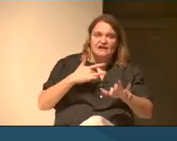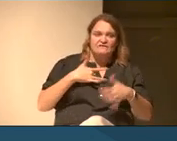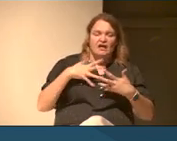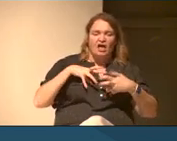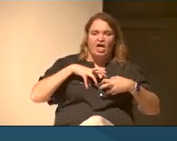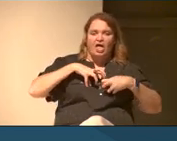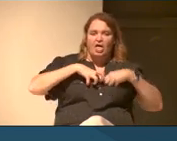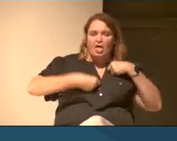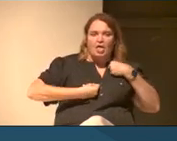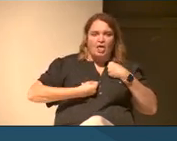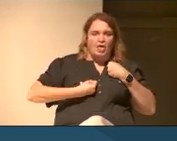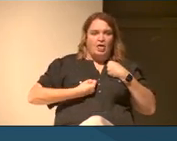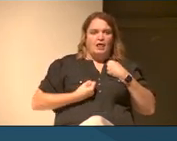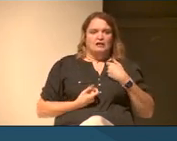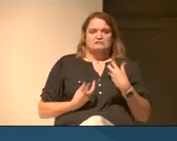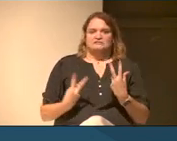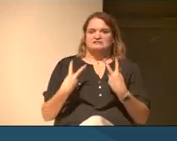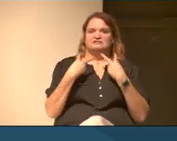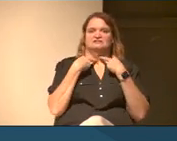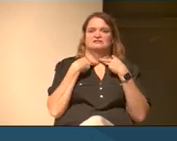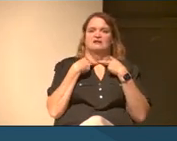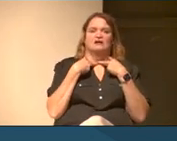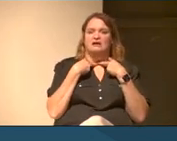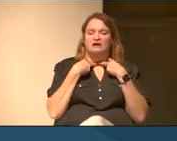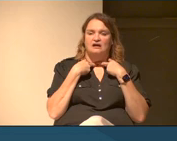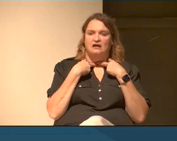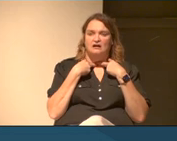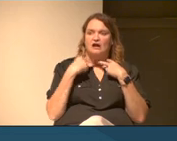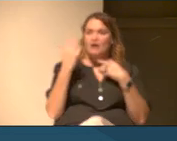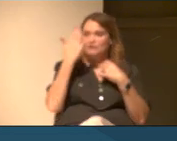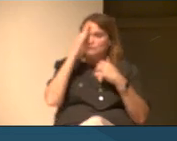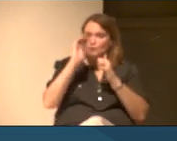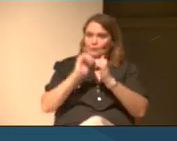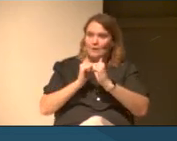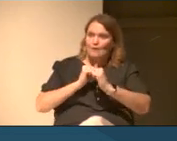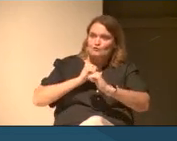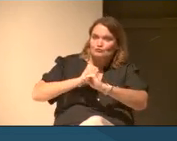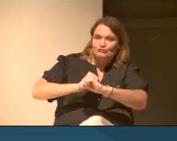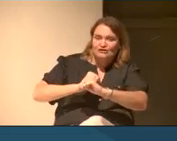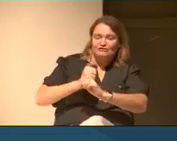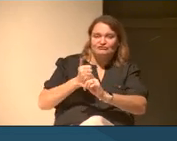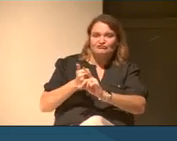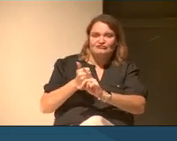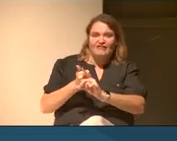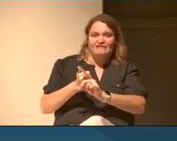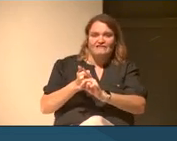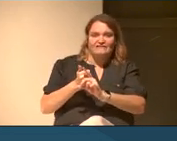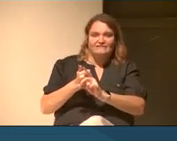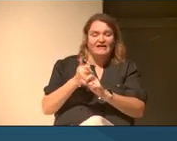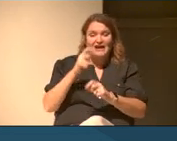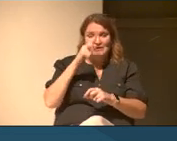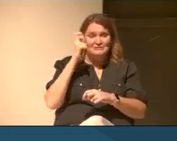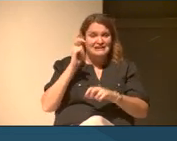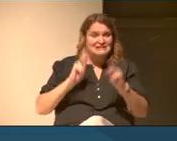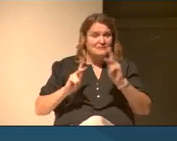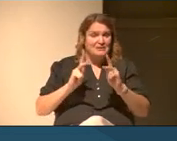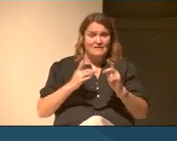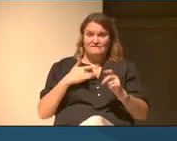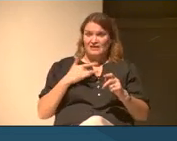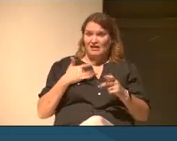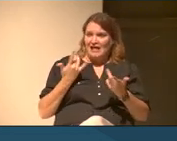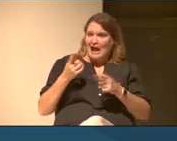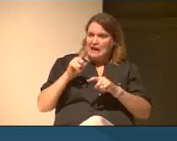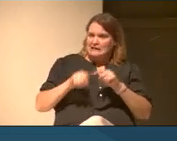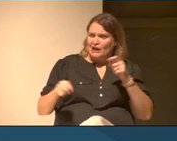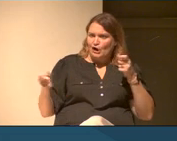despair and in a sense, in a way of protecting yourself, kind of apathy, because if people don't feel any agency, if they don't feel like